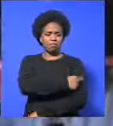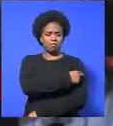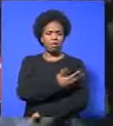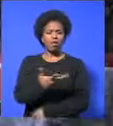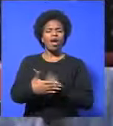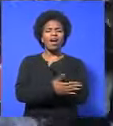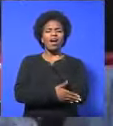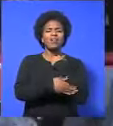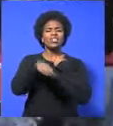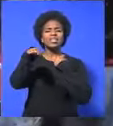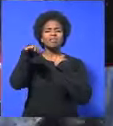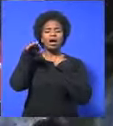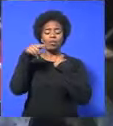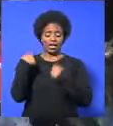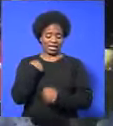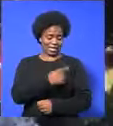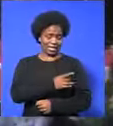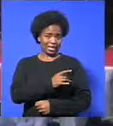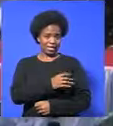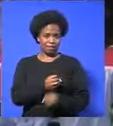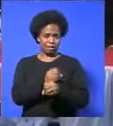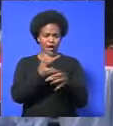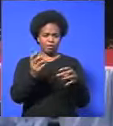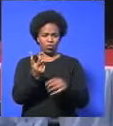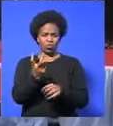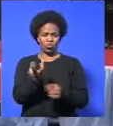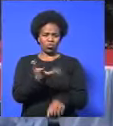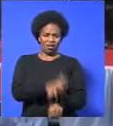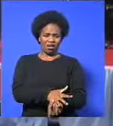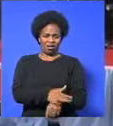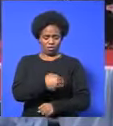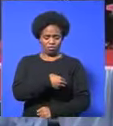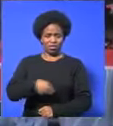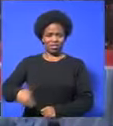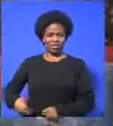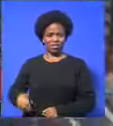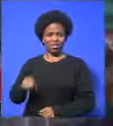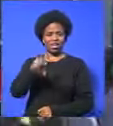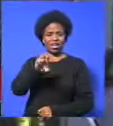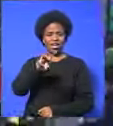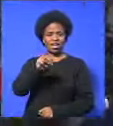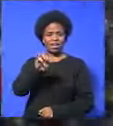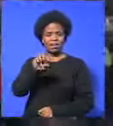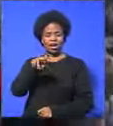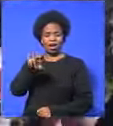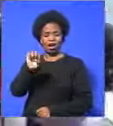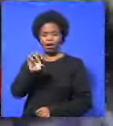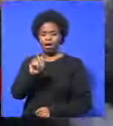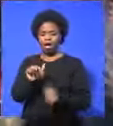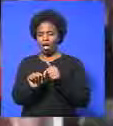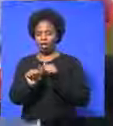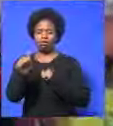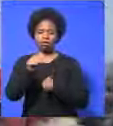rally in Bulawayo on Saturday have died today. The country's president, Emmerson Mnangagwa, escaped the explosion